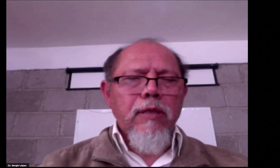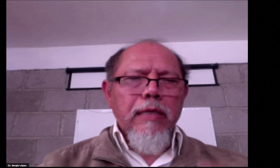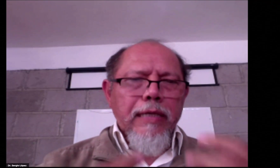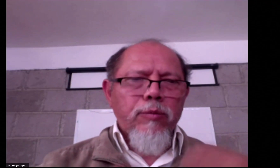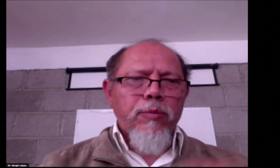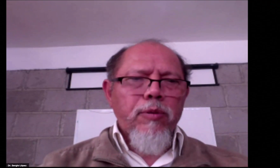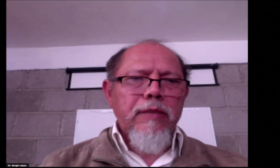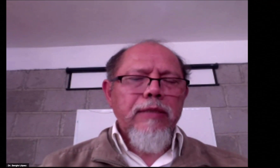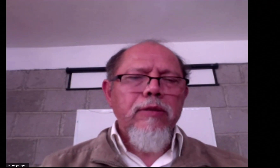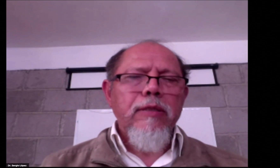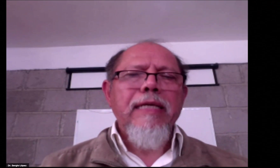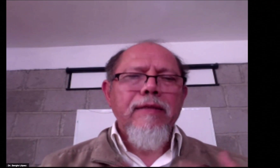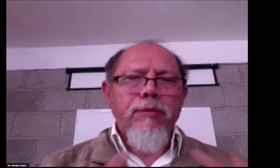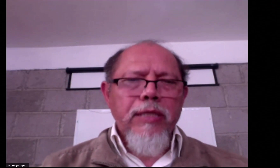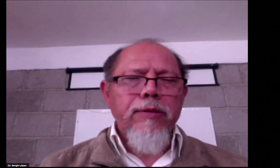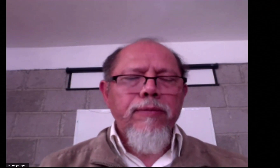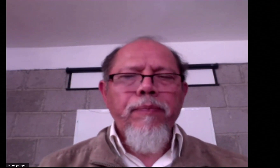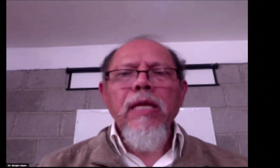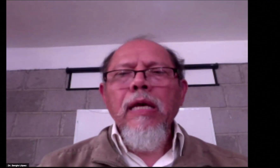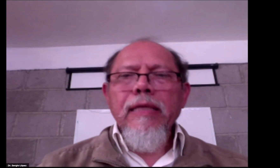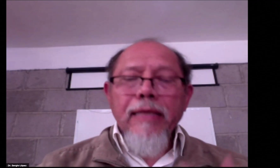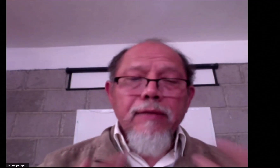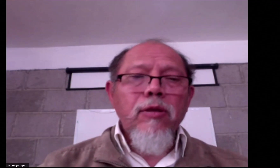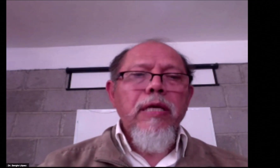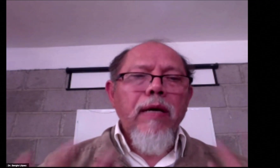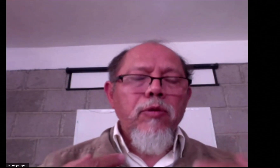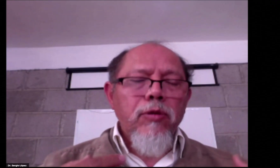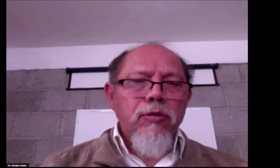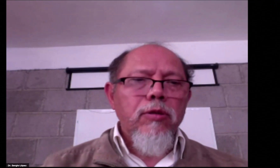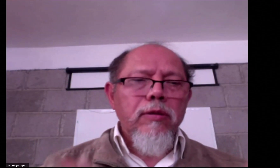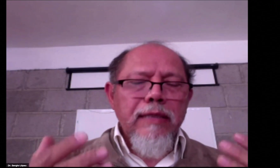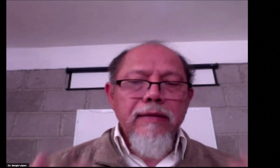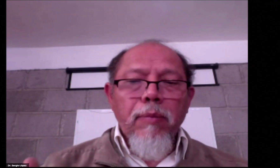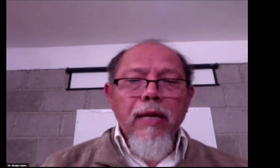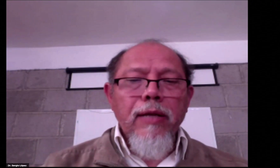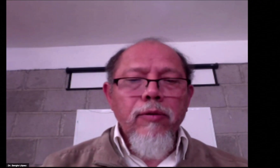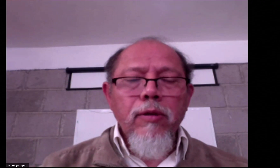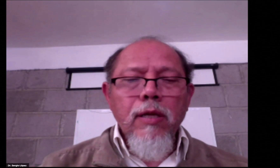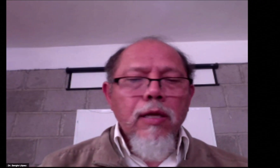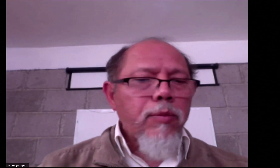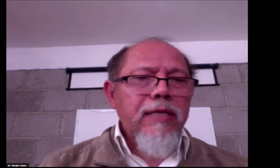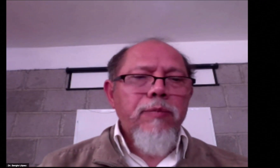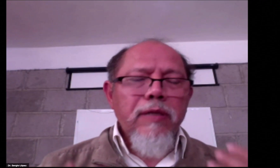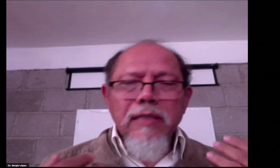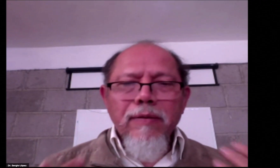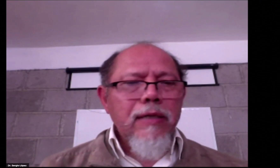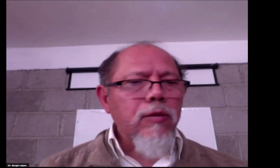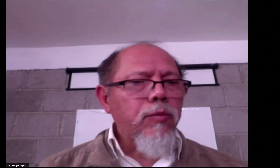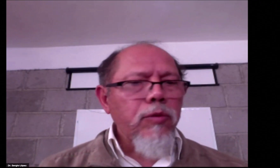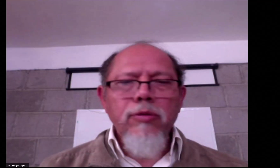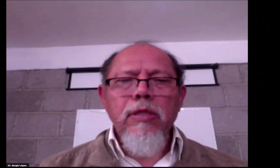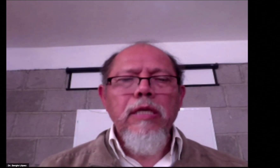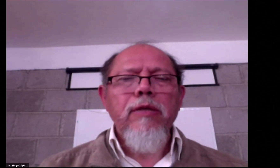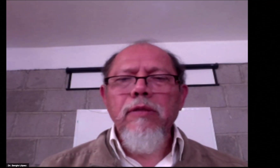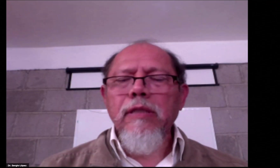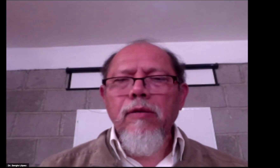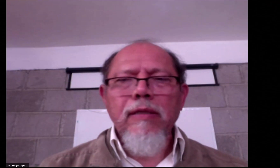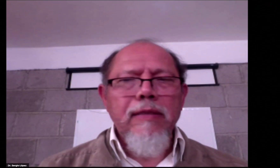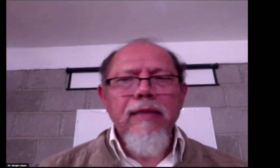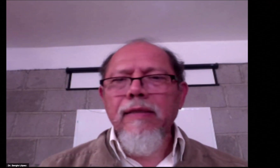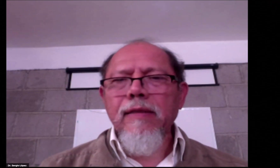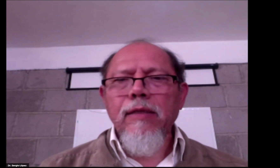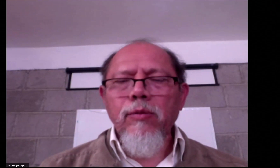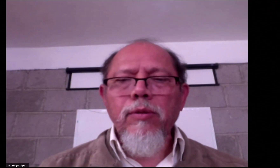who you are, what you want in a growth process. And this is led to us by